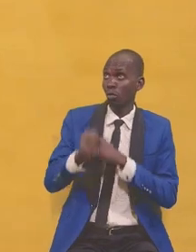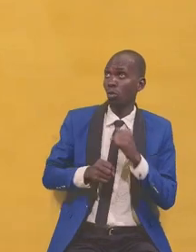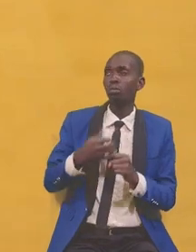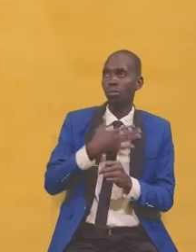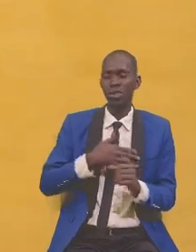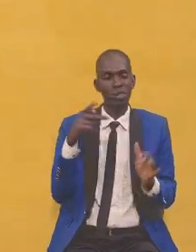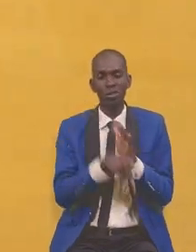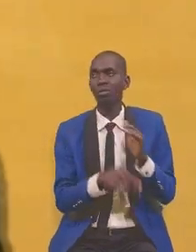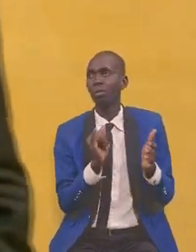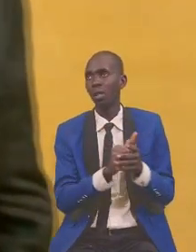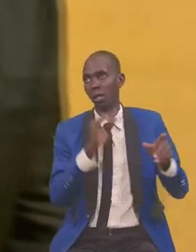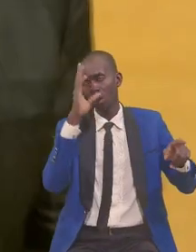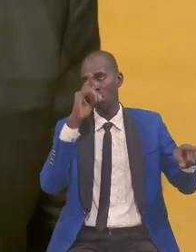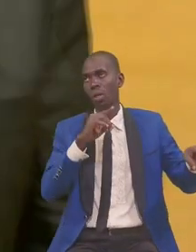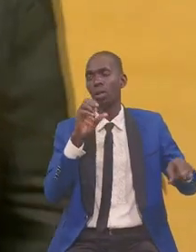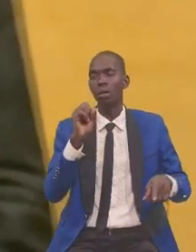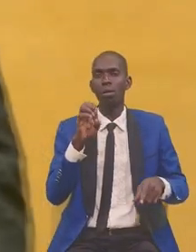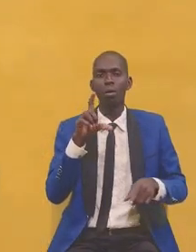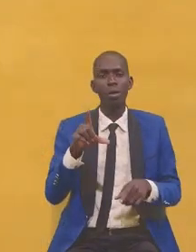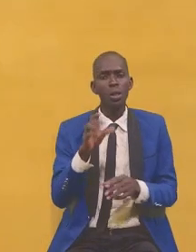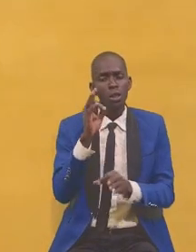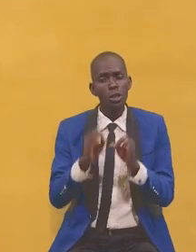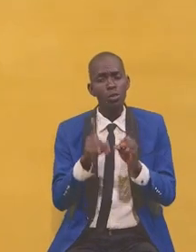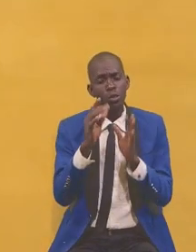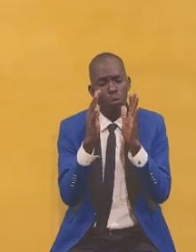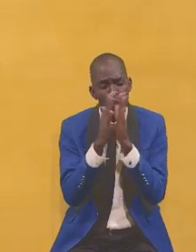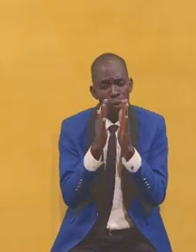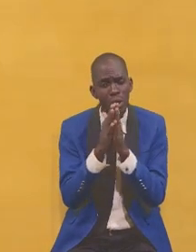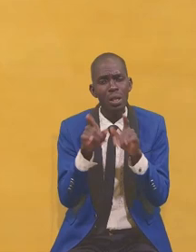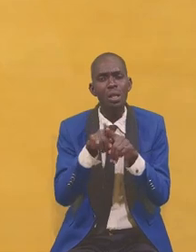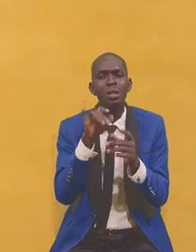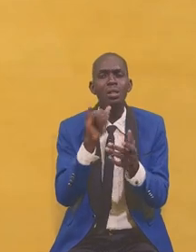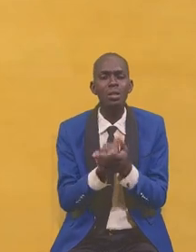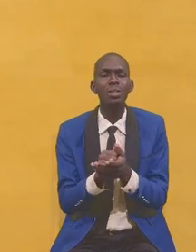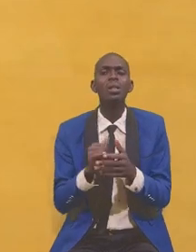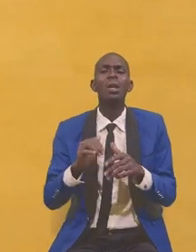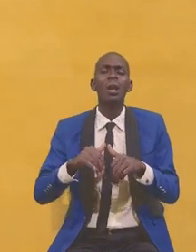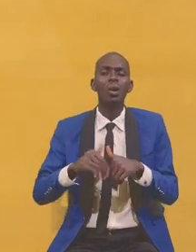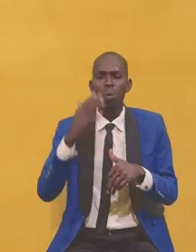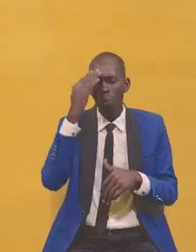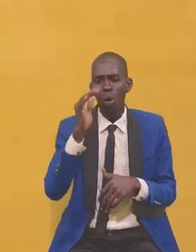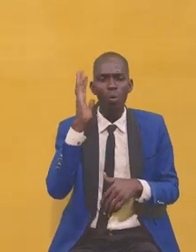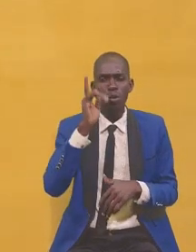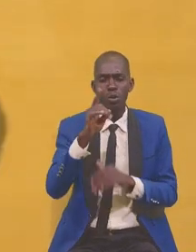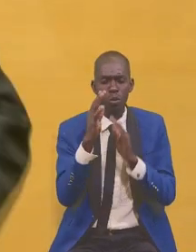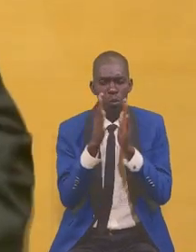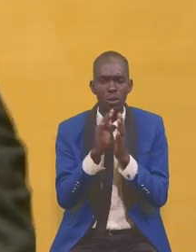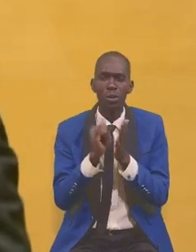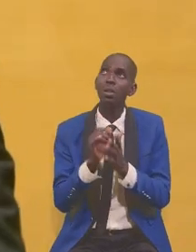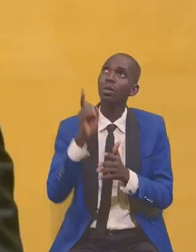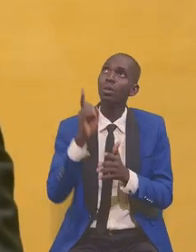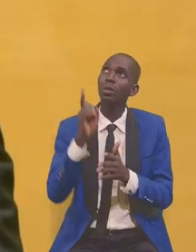man. When you pray like that, how are you praying that God will kill the